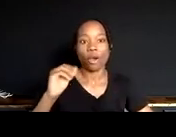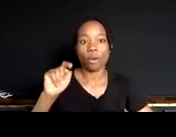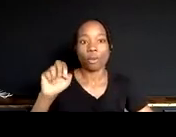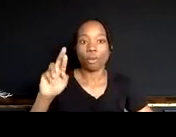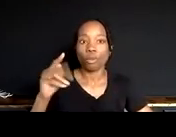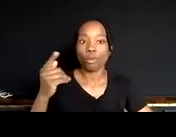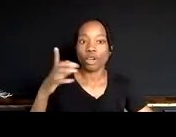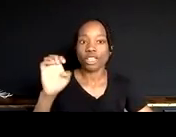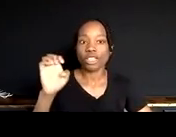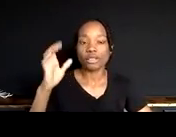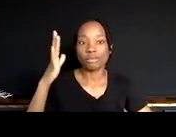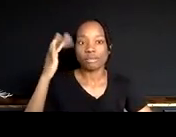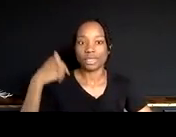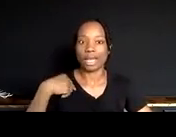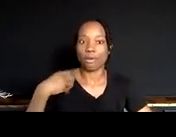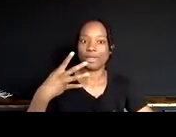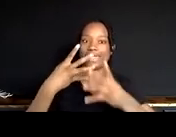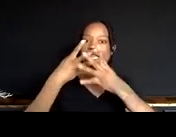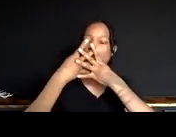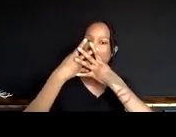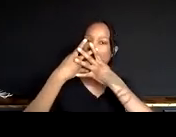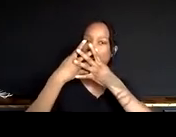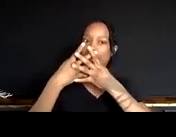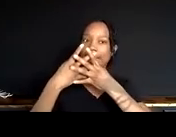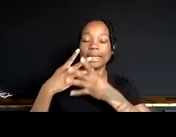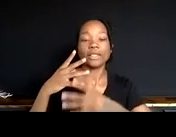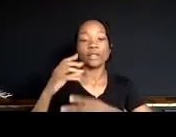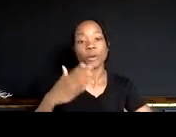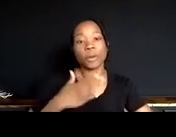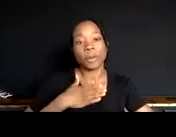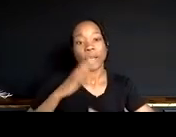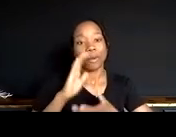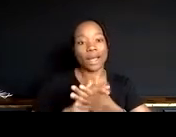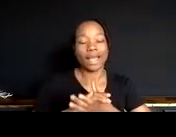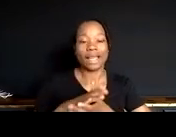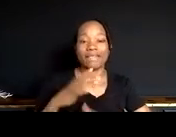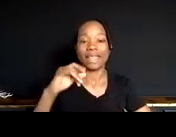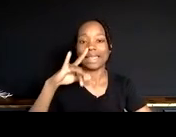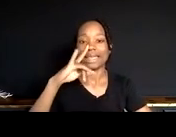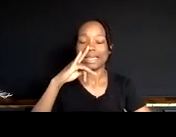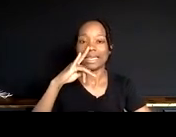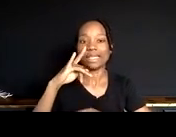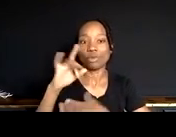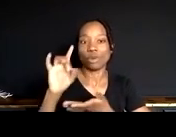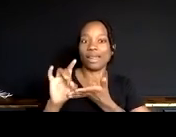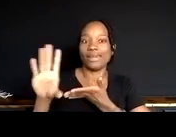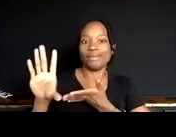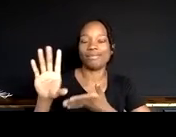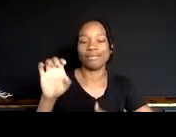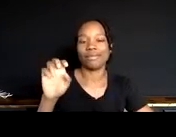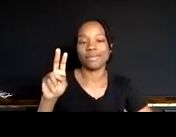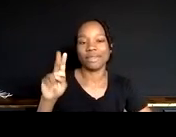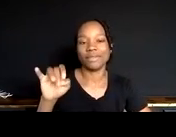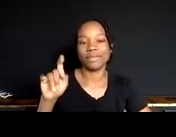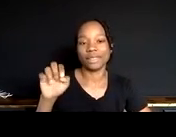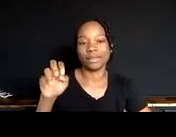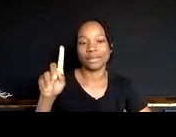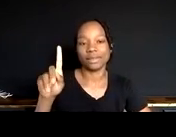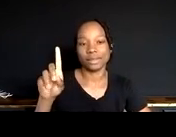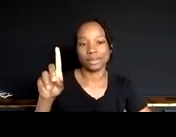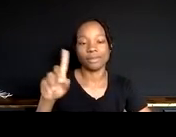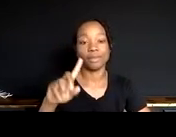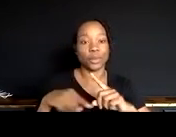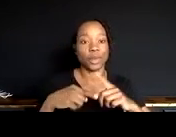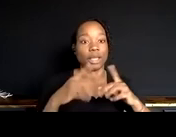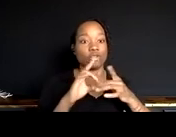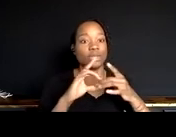was incarcerated. So my wife and kids wound up getting evicted. When I was released, I could not go back